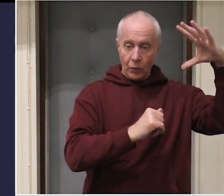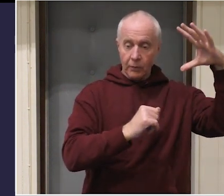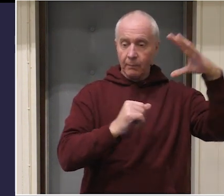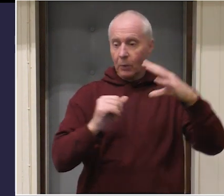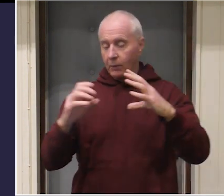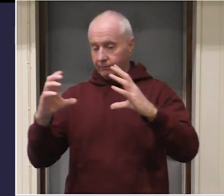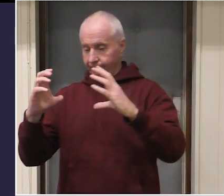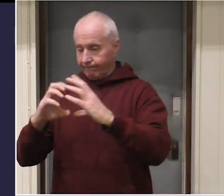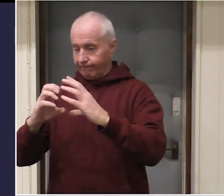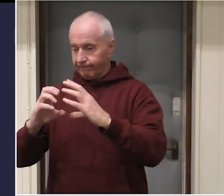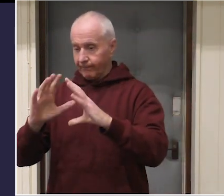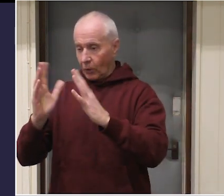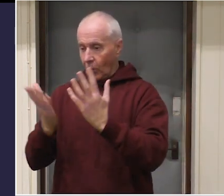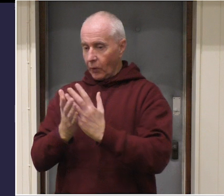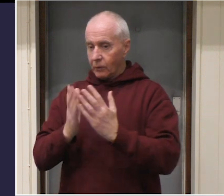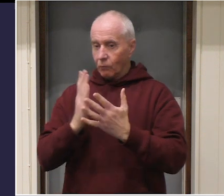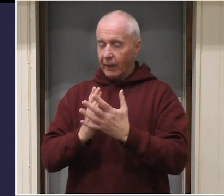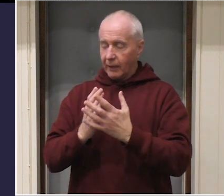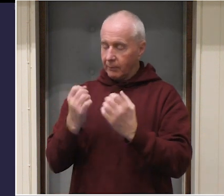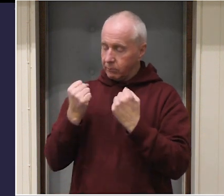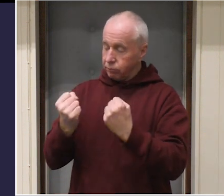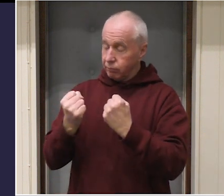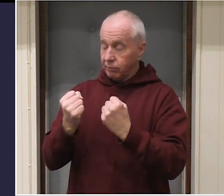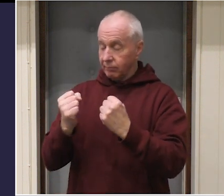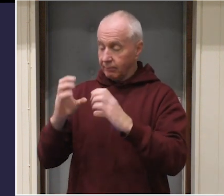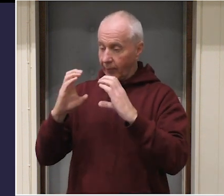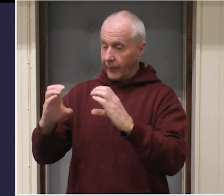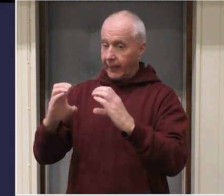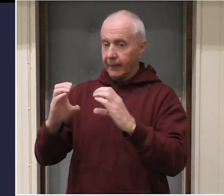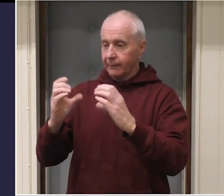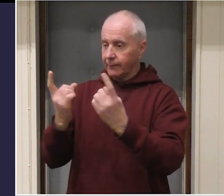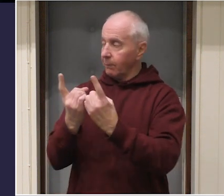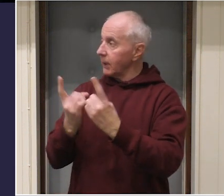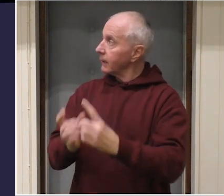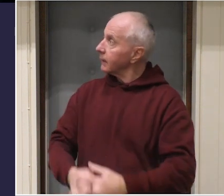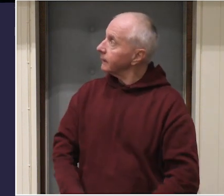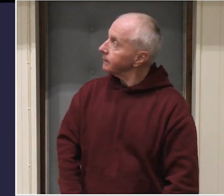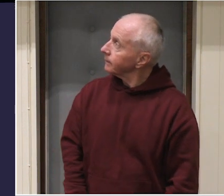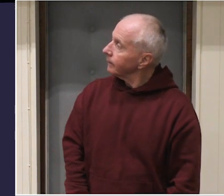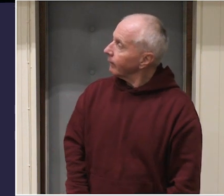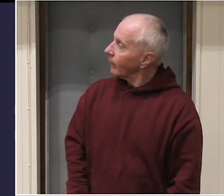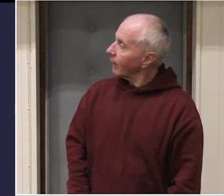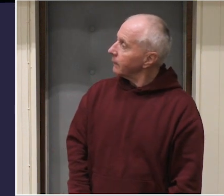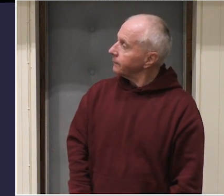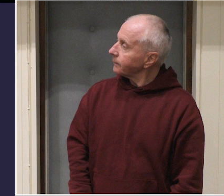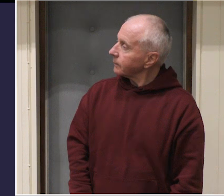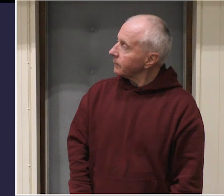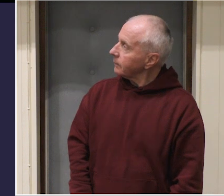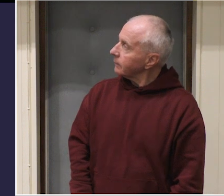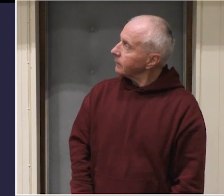so they're extremely dense objects. Right, one more.